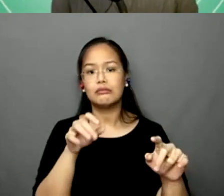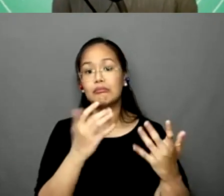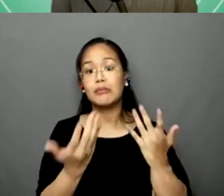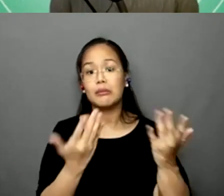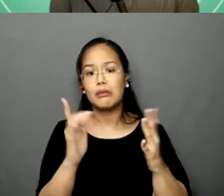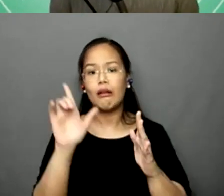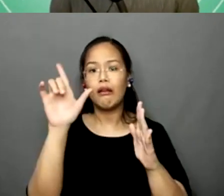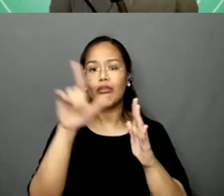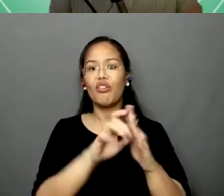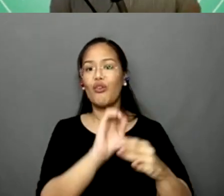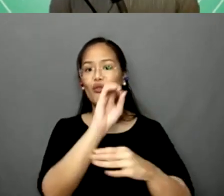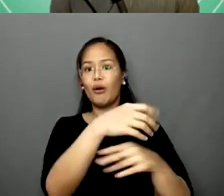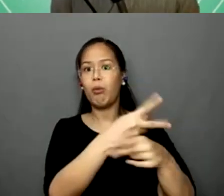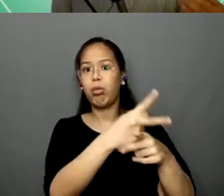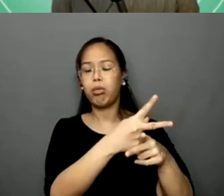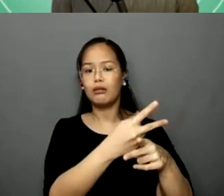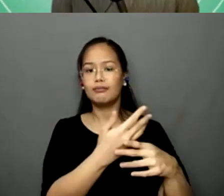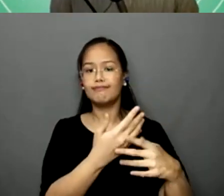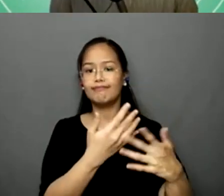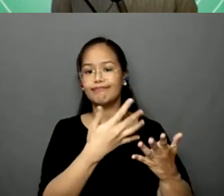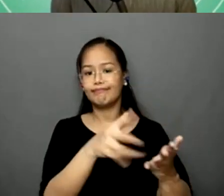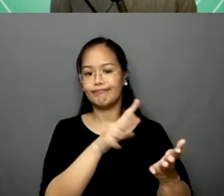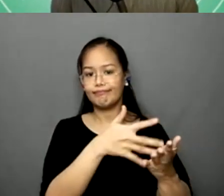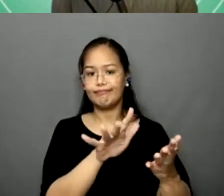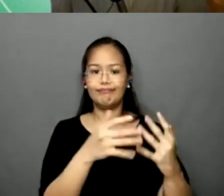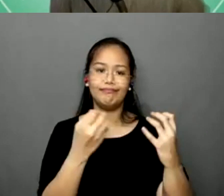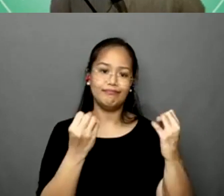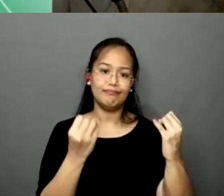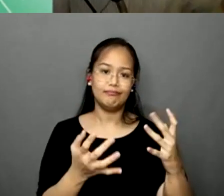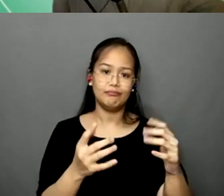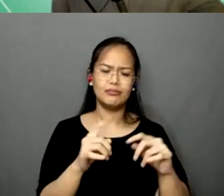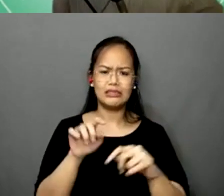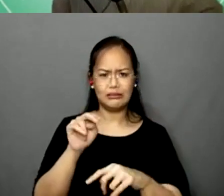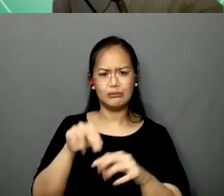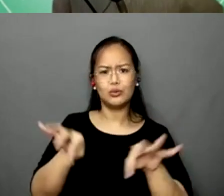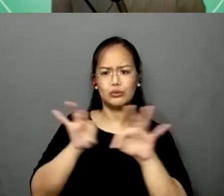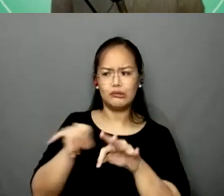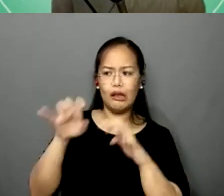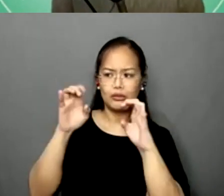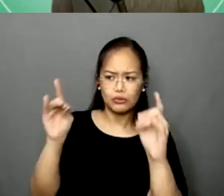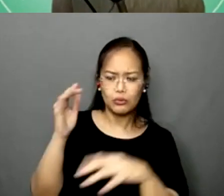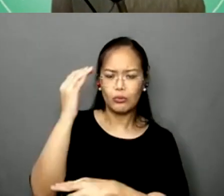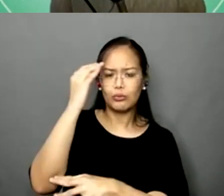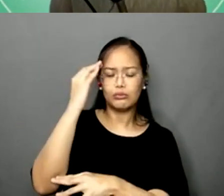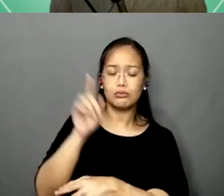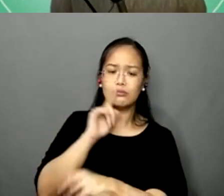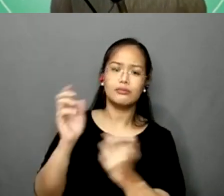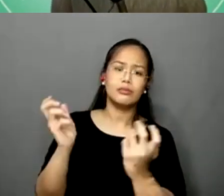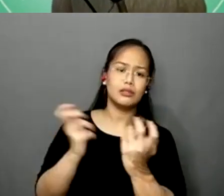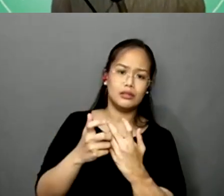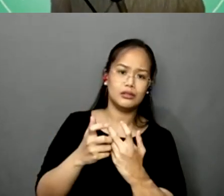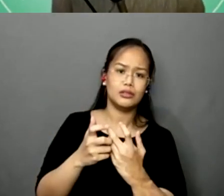a matter of educating and seeing the value of these products beyond just their nominal cost.